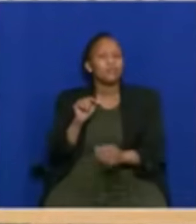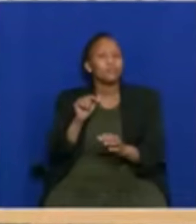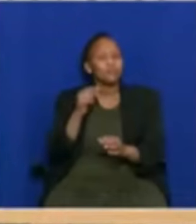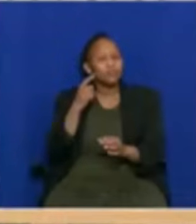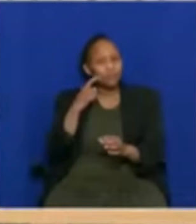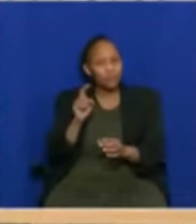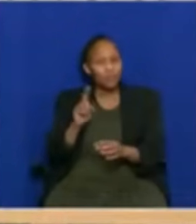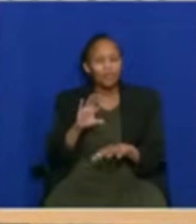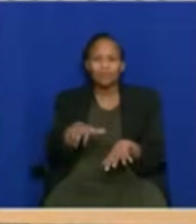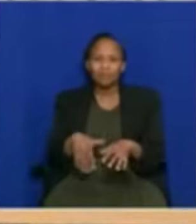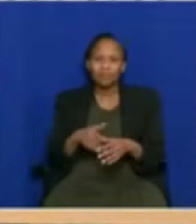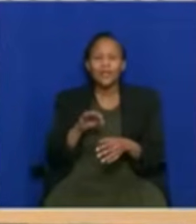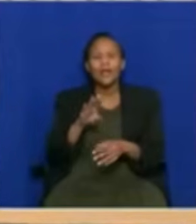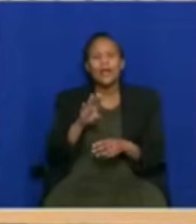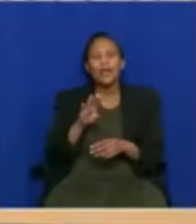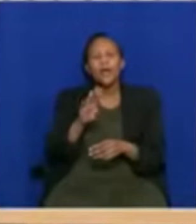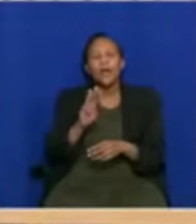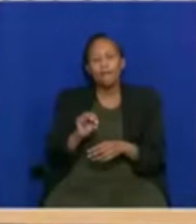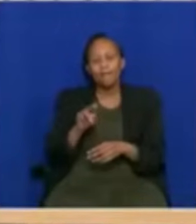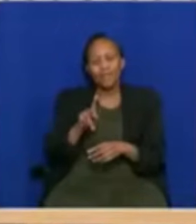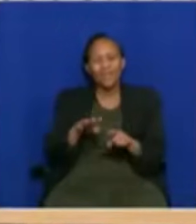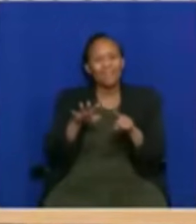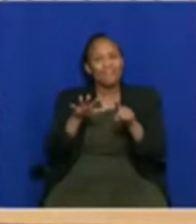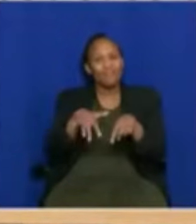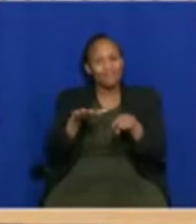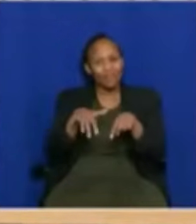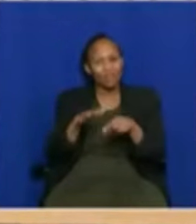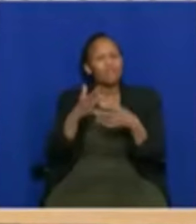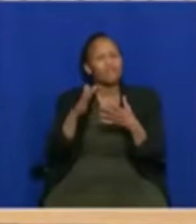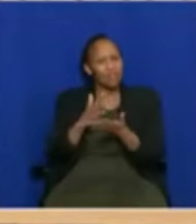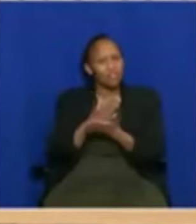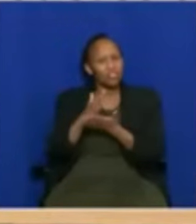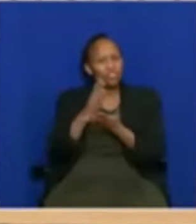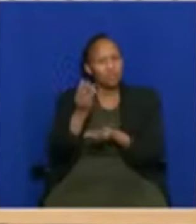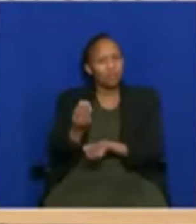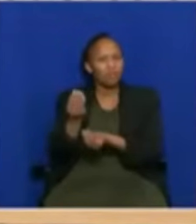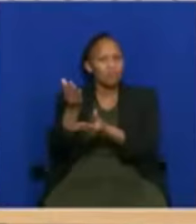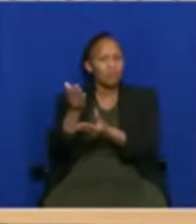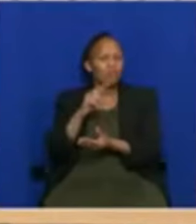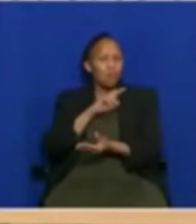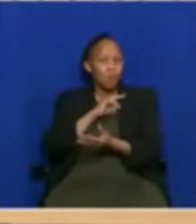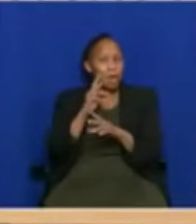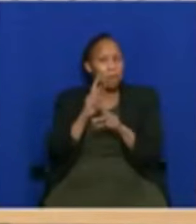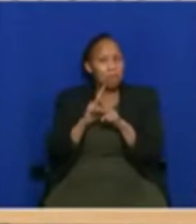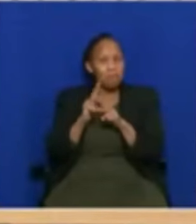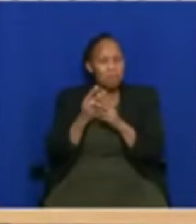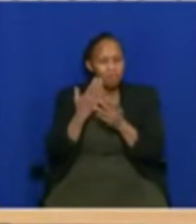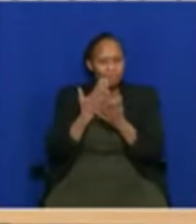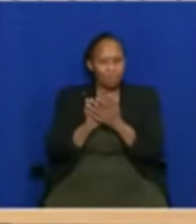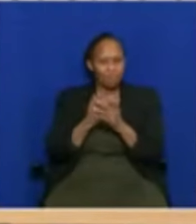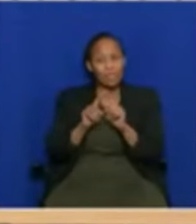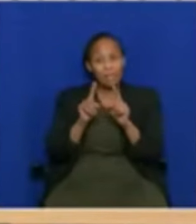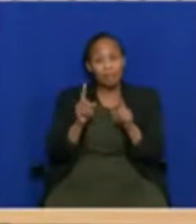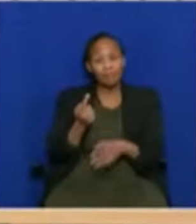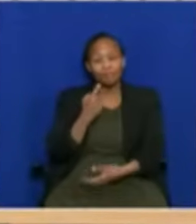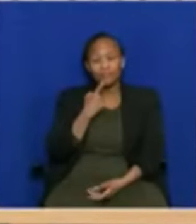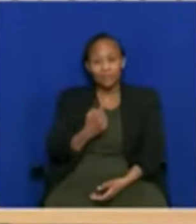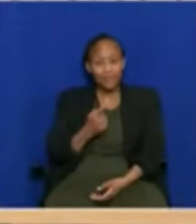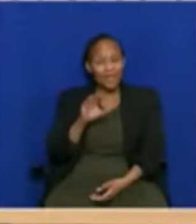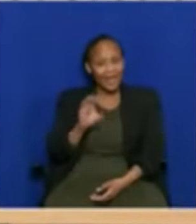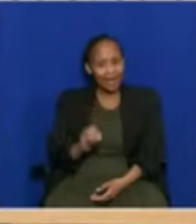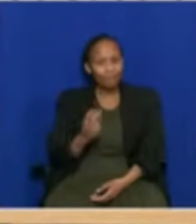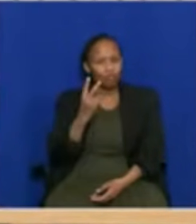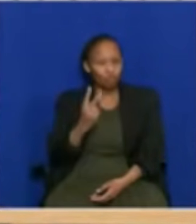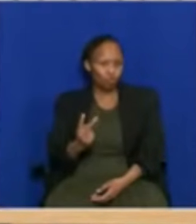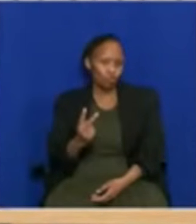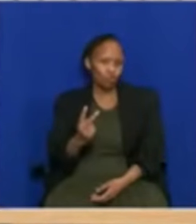the annexure, was shared with him for purposes of preparation, he only got 2 pages of the entire bundle. So